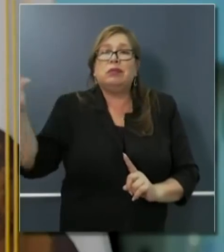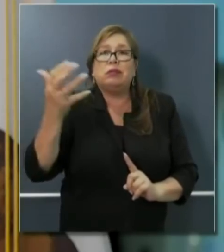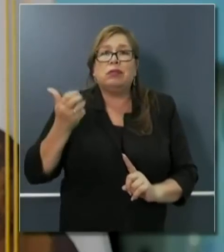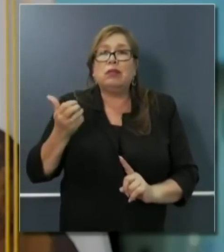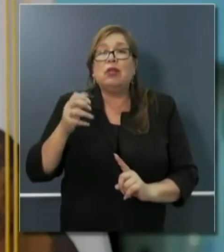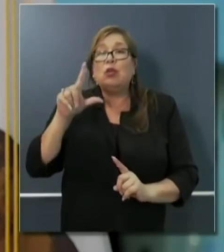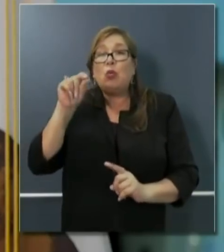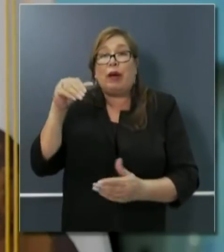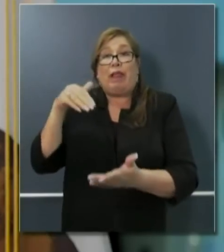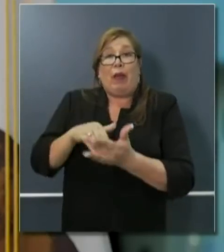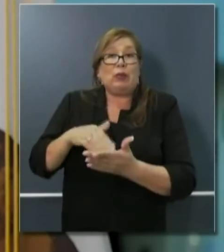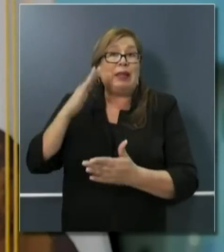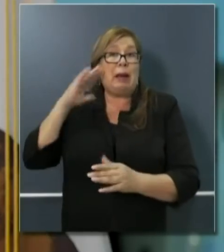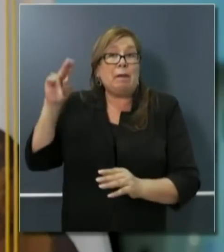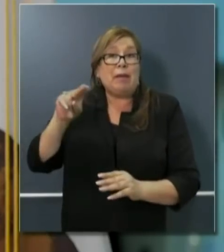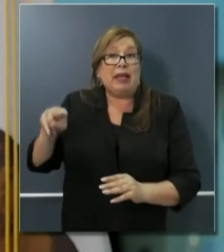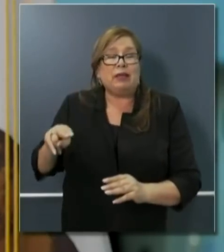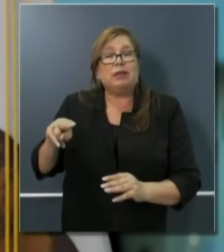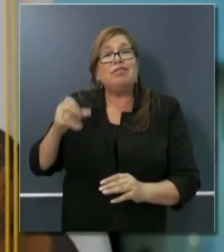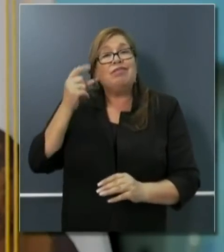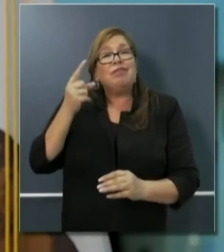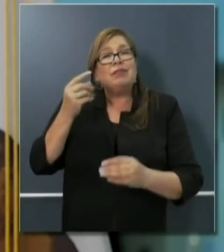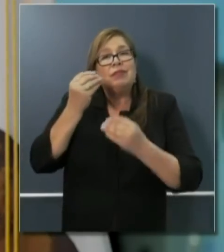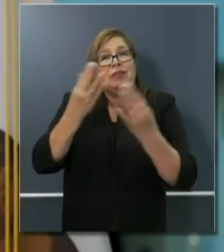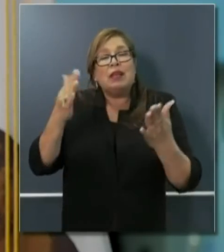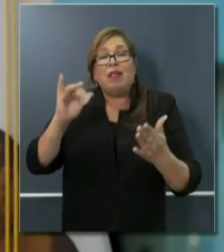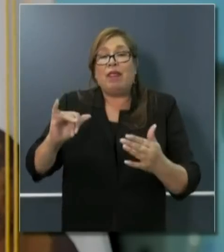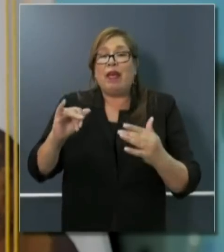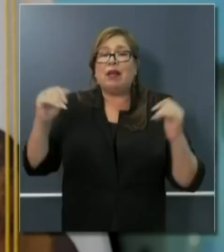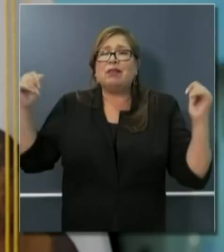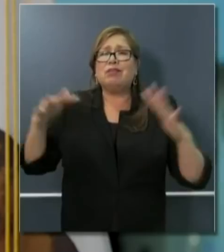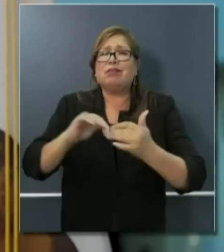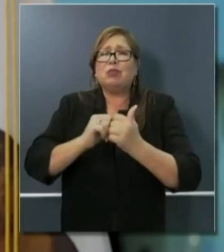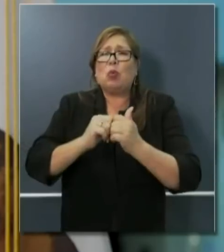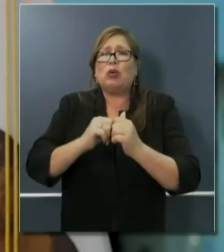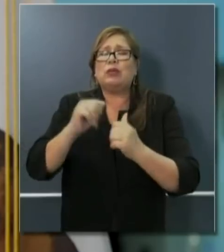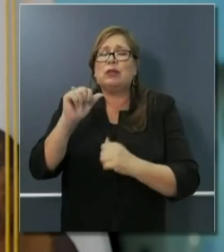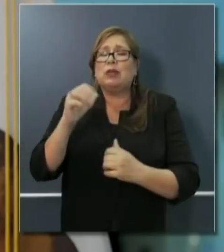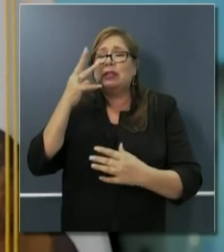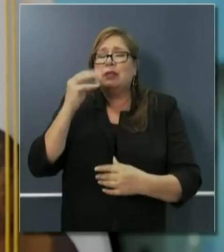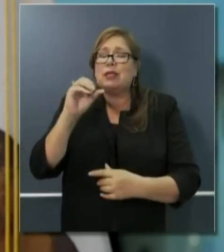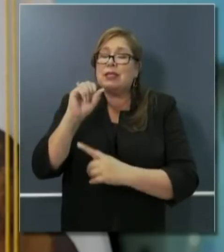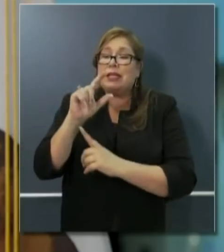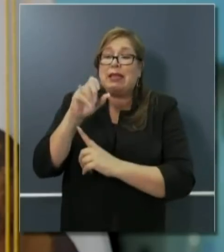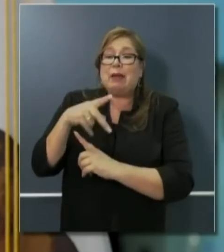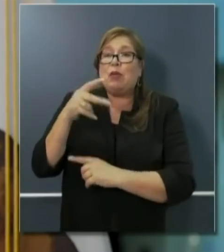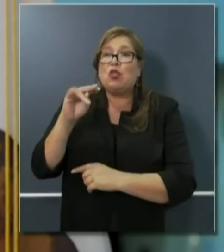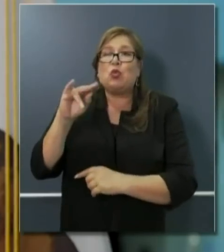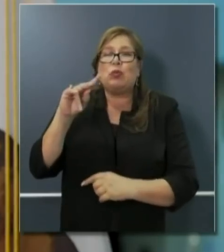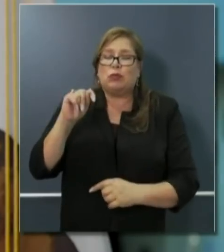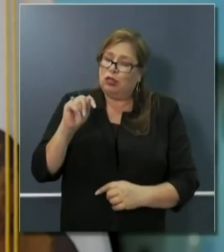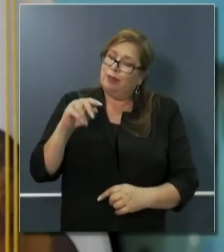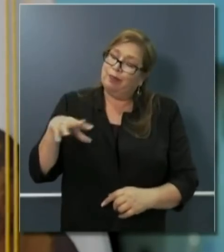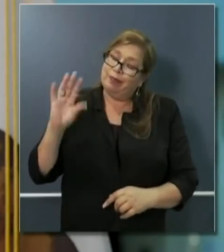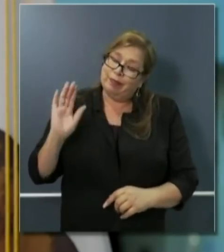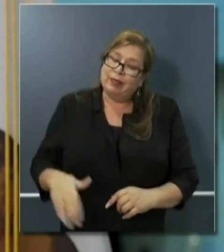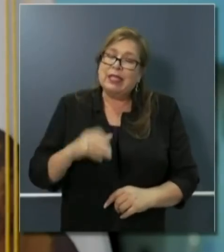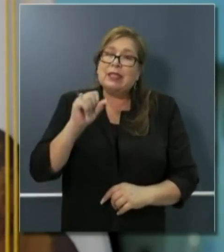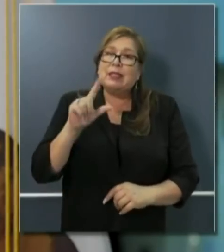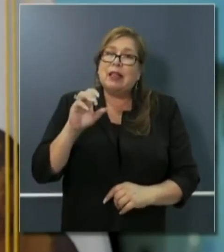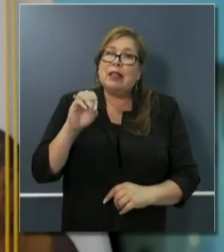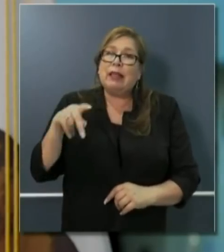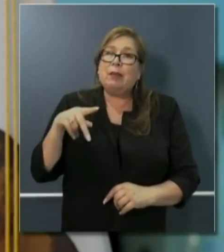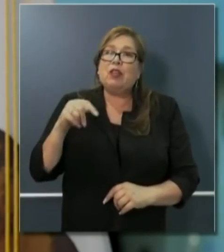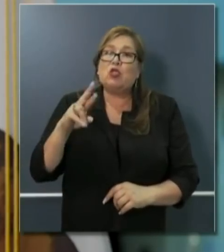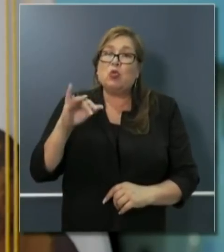Arena today, which will provide capacity for 363 beds. So every day we're stacking more of those beds, more of those supports,